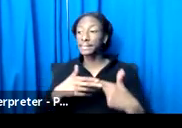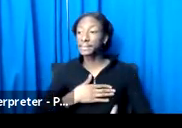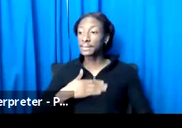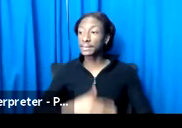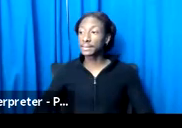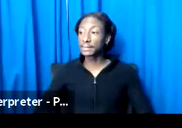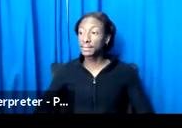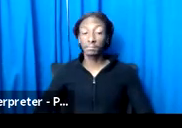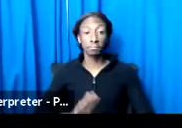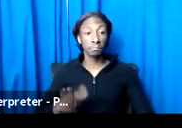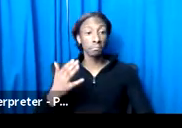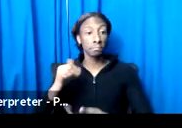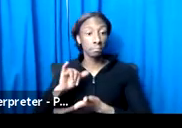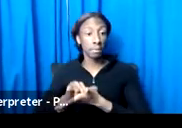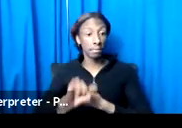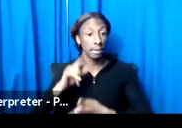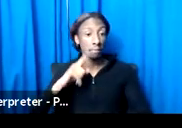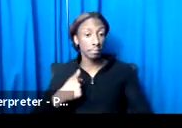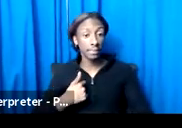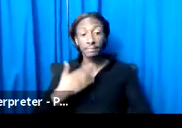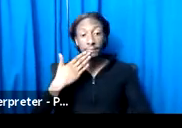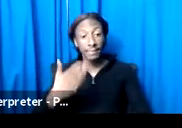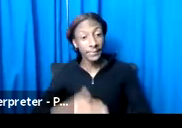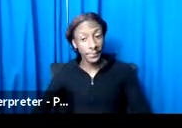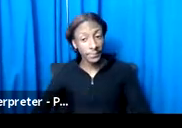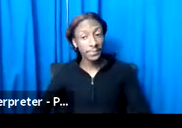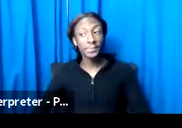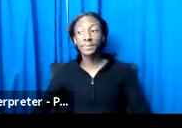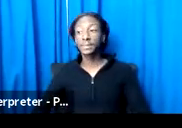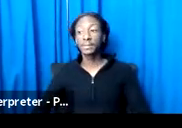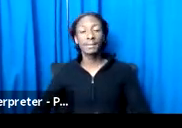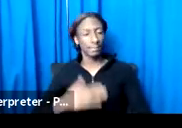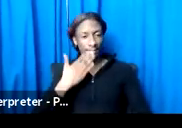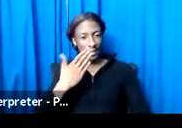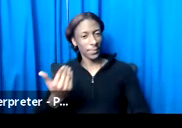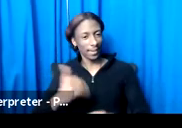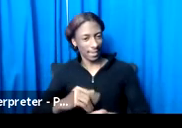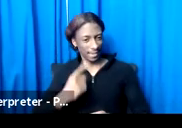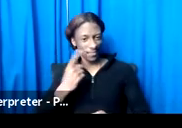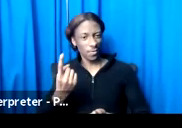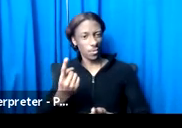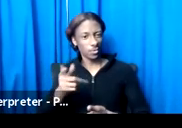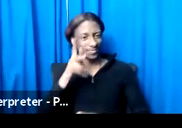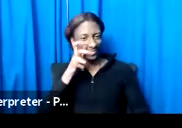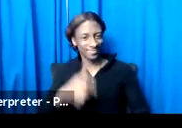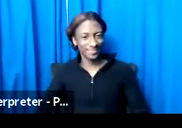And that is all for me. Thank you very much again for allowing me to speak with you.